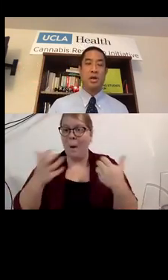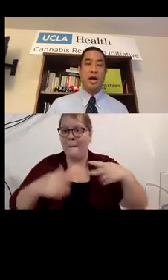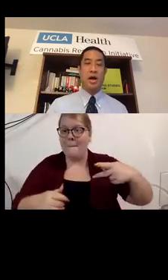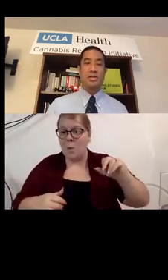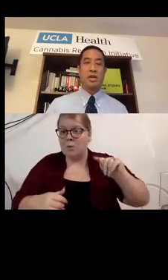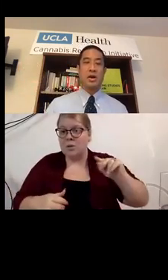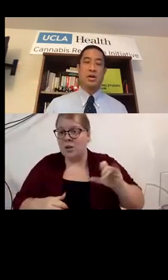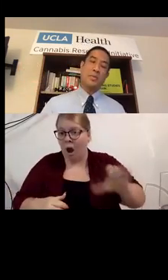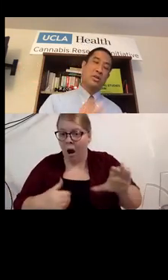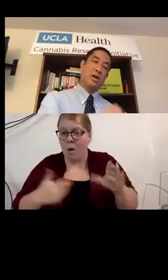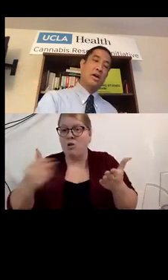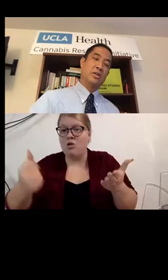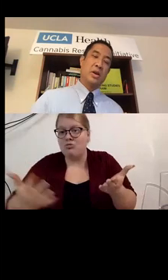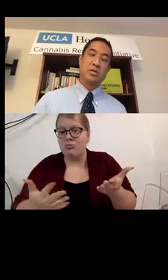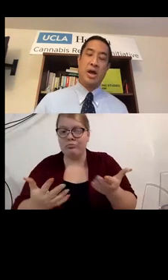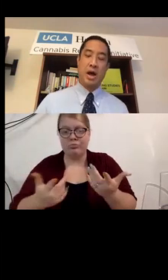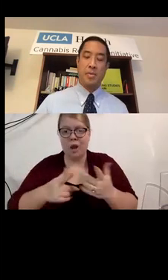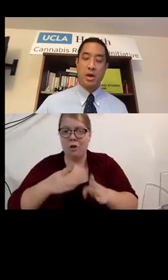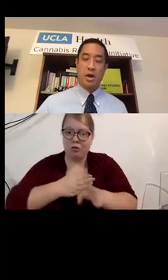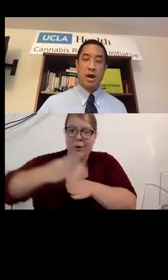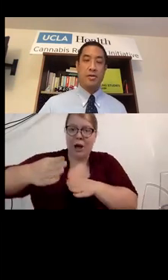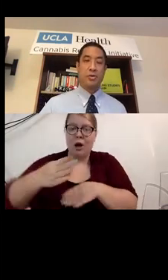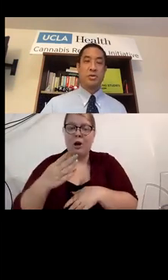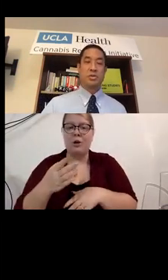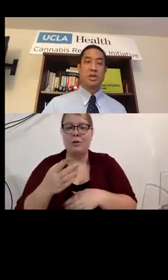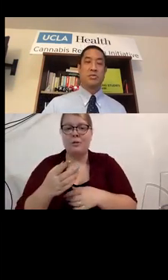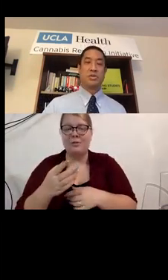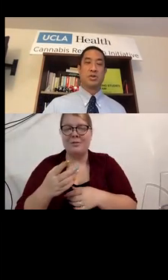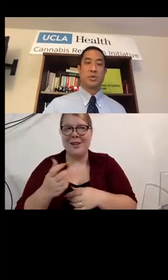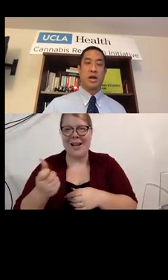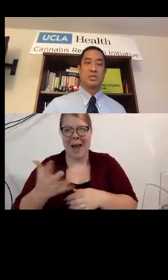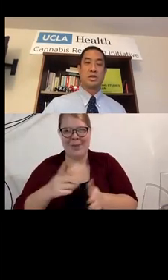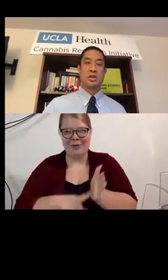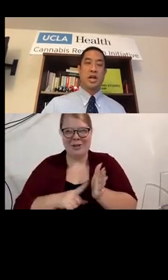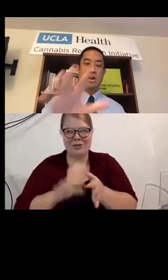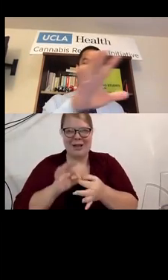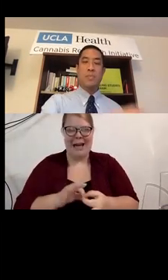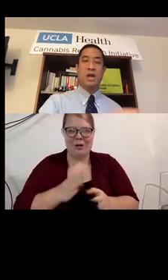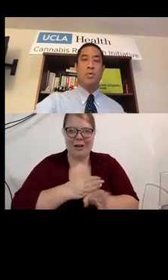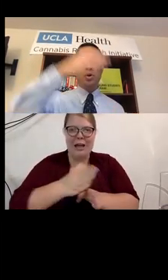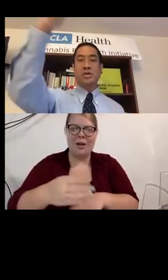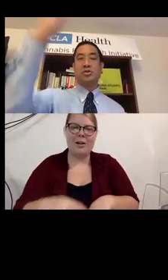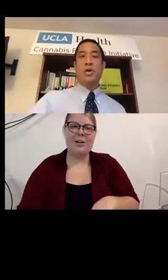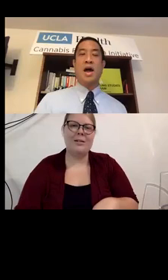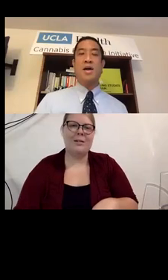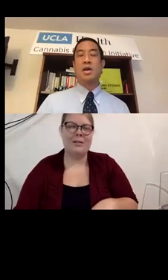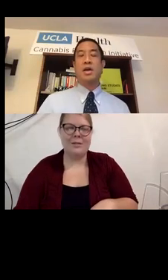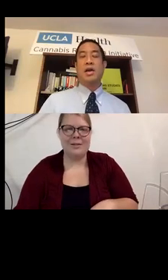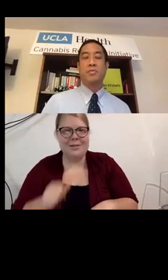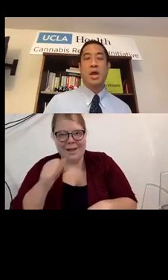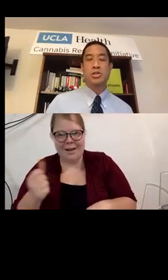gambling, think about coming out to LA and spending some time doing some extended research with us. That's our website, where we also do